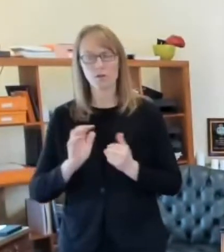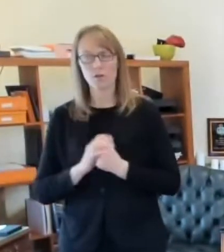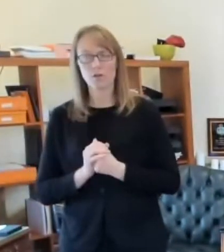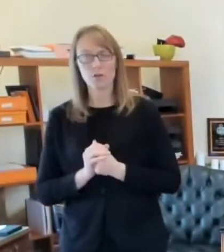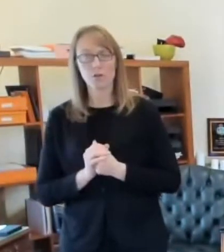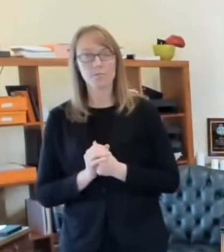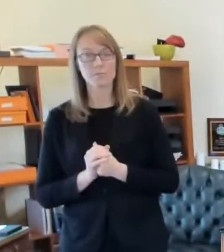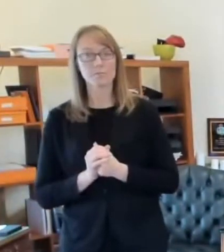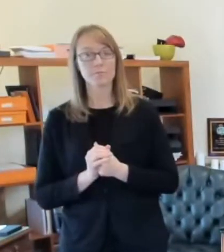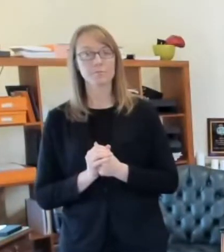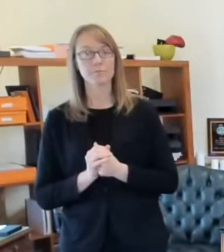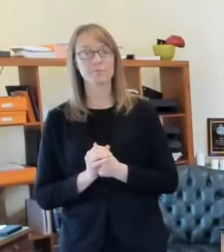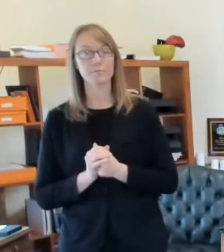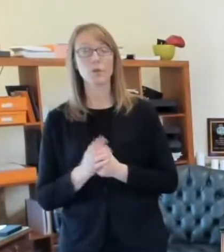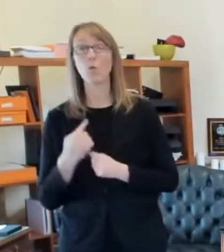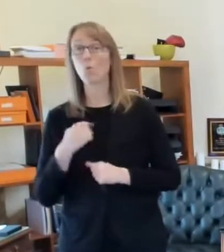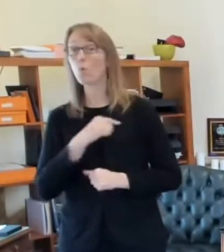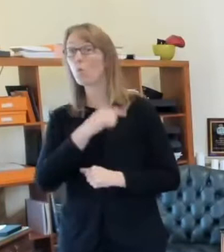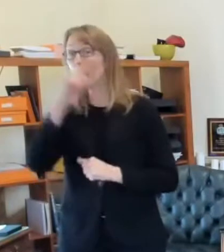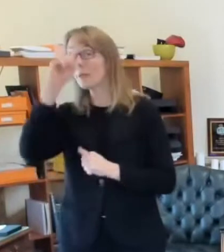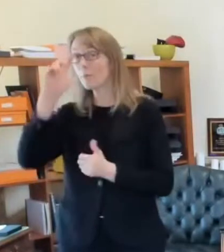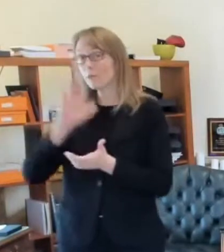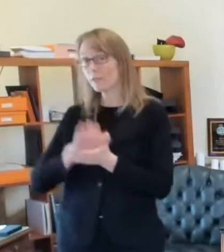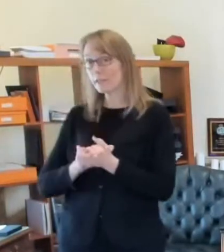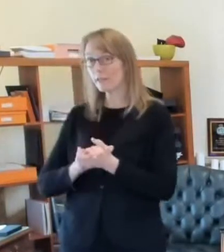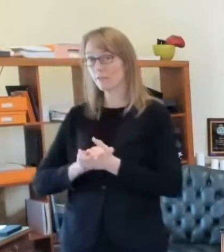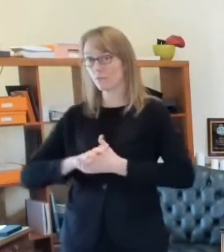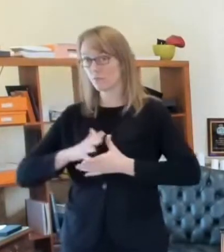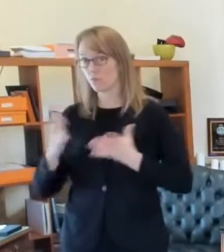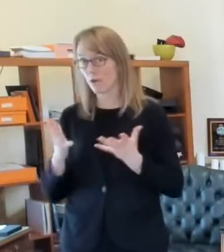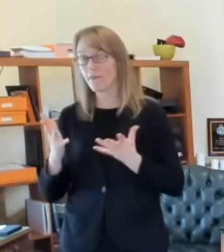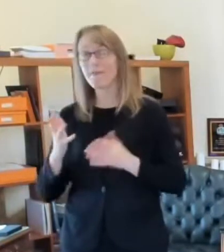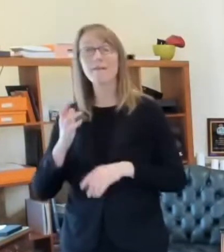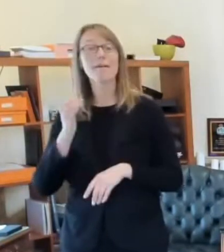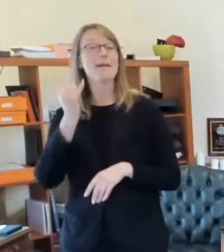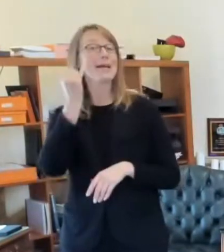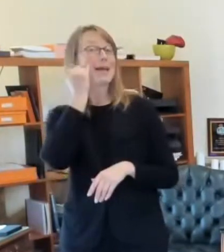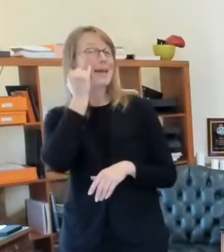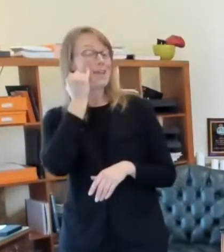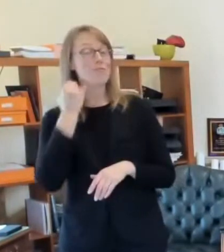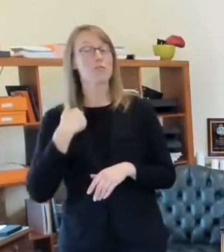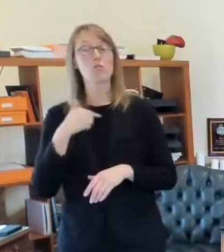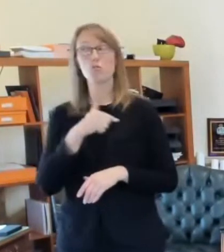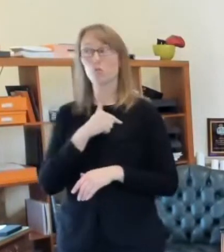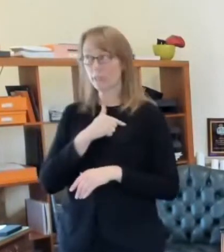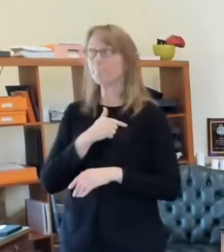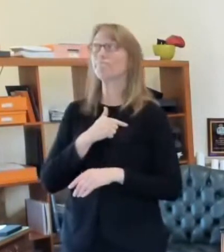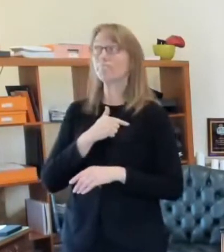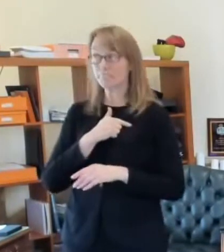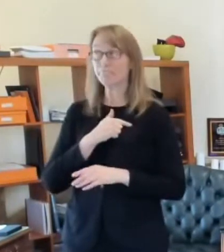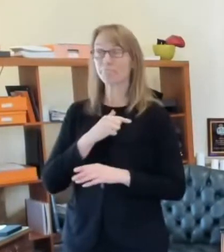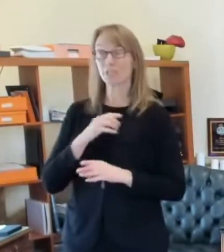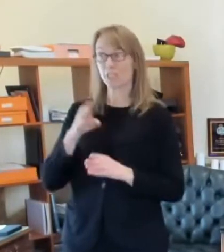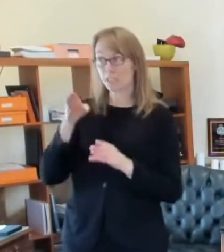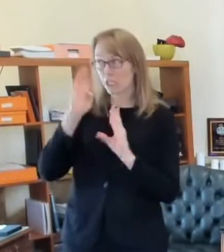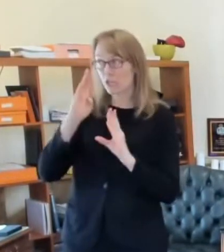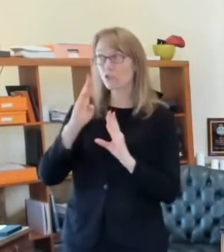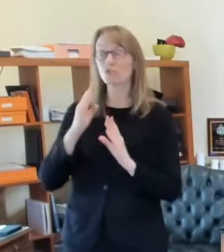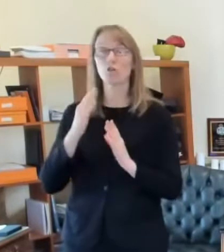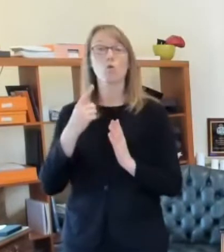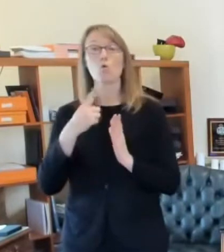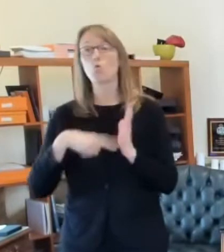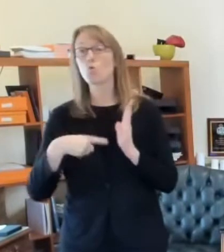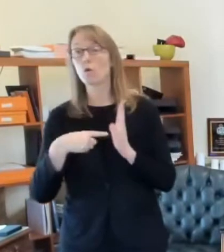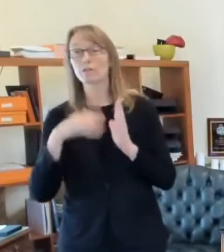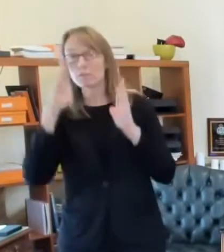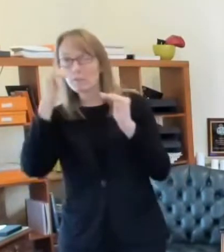because we believe that the more compliance we get with the mitigation strategies of mask wearing, social